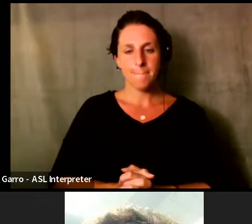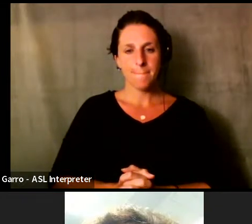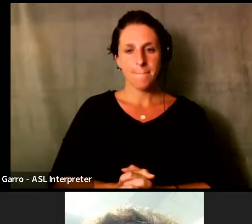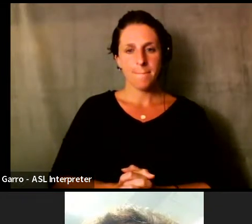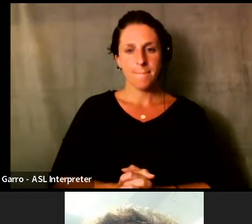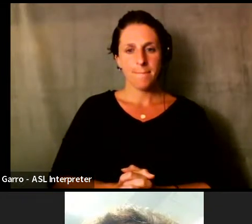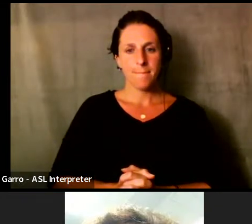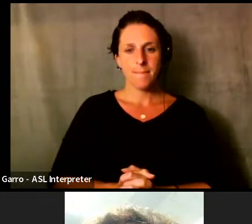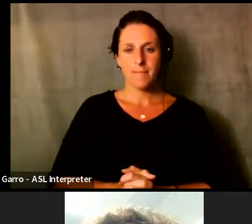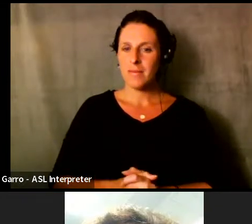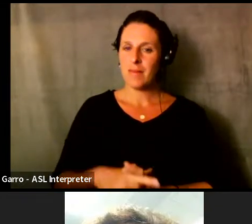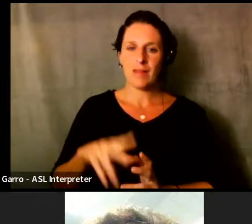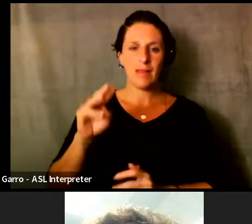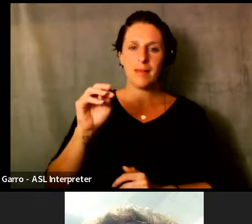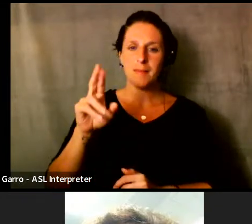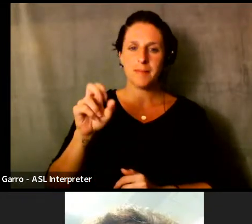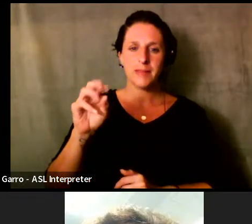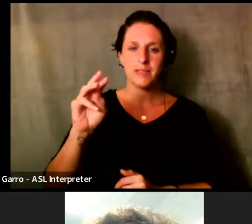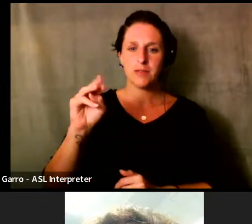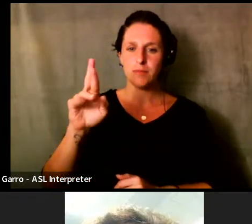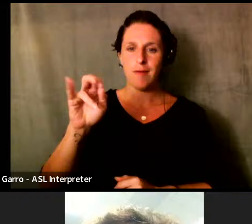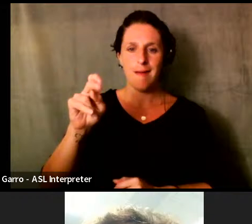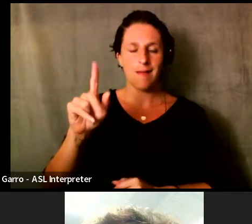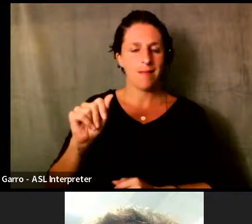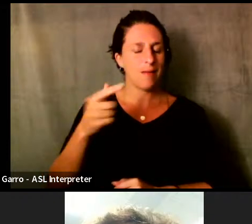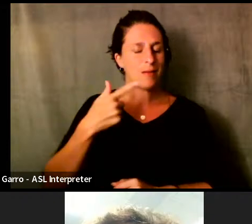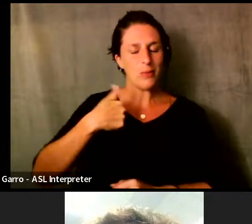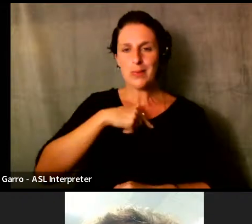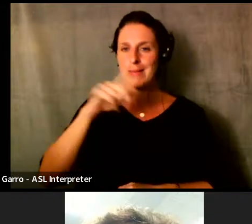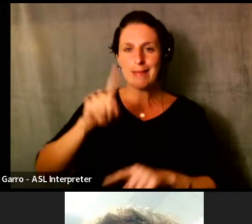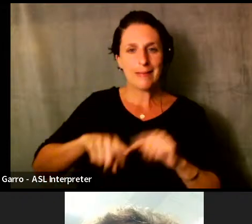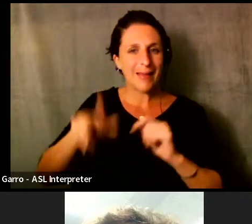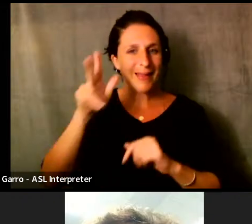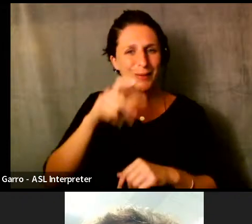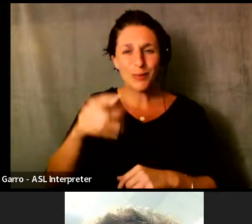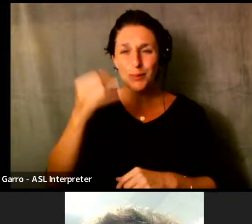Oh, Miss Miranda, we cannot hear you if you're speaking.